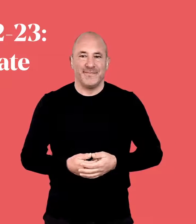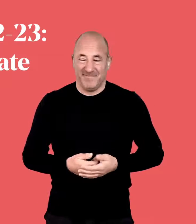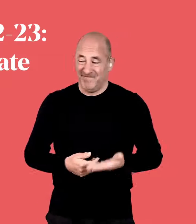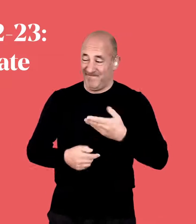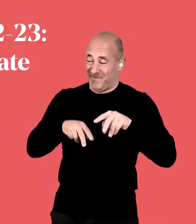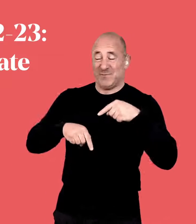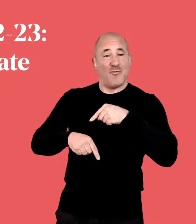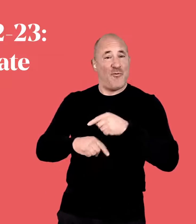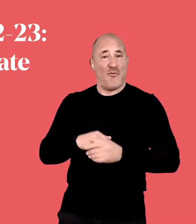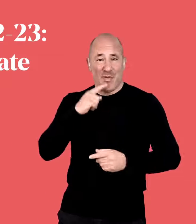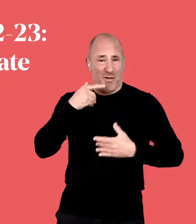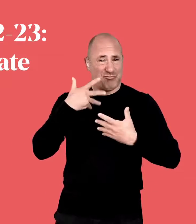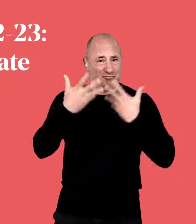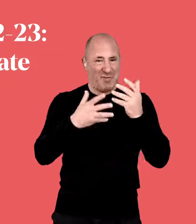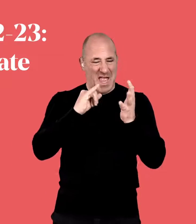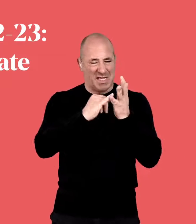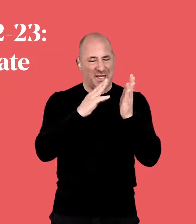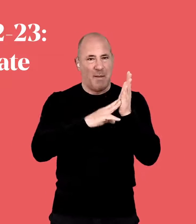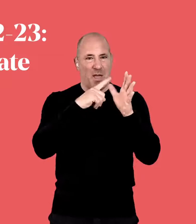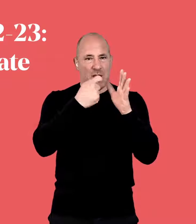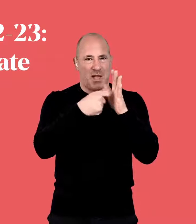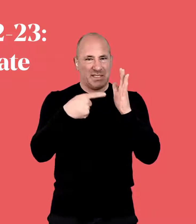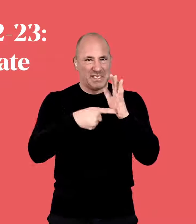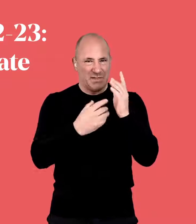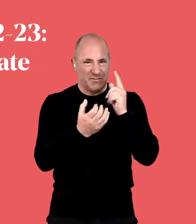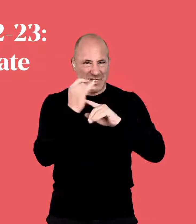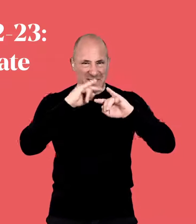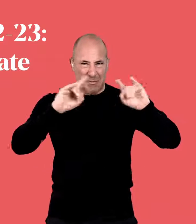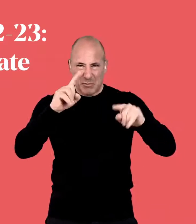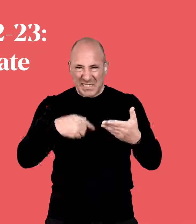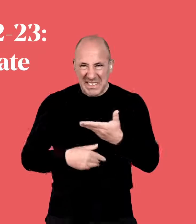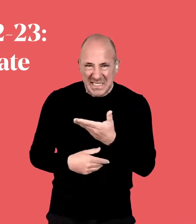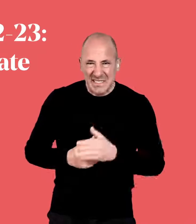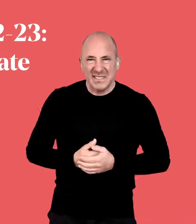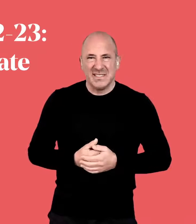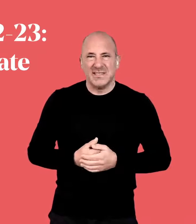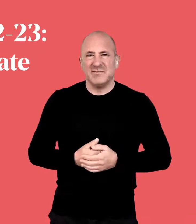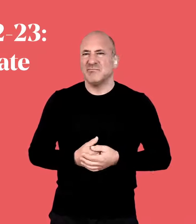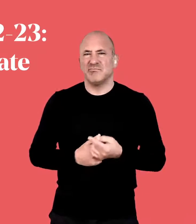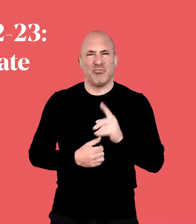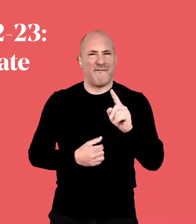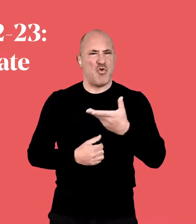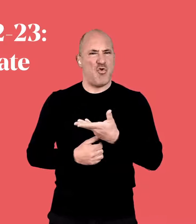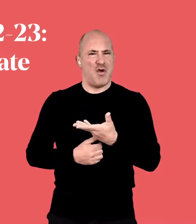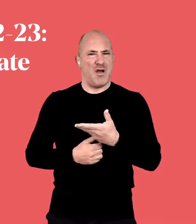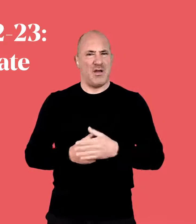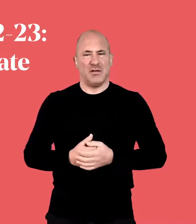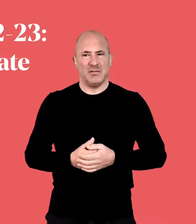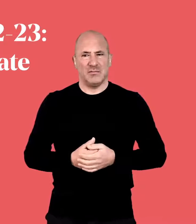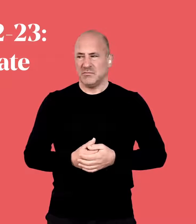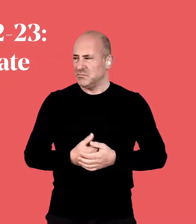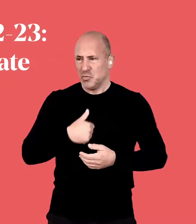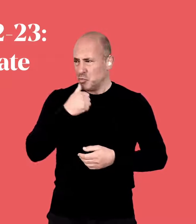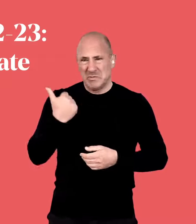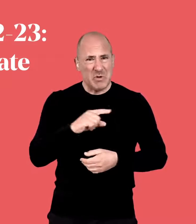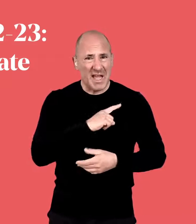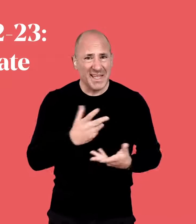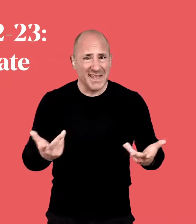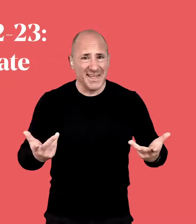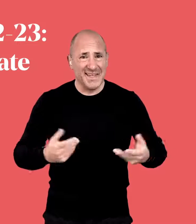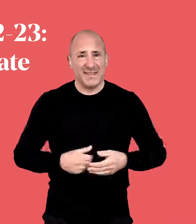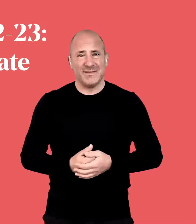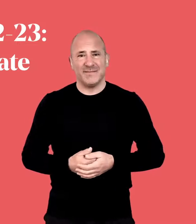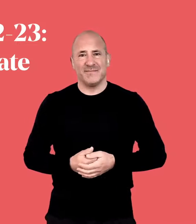In this video, we will go over what the SMART Objectives template is, what it is for, why we are using